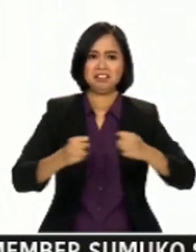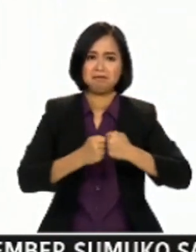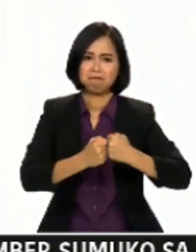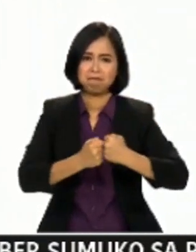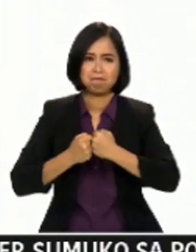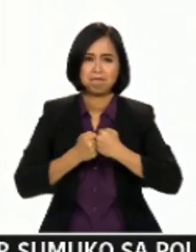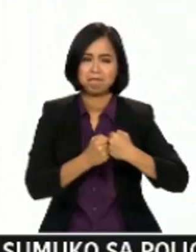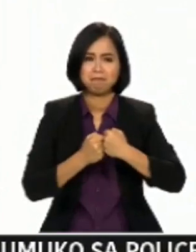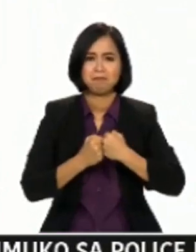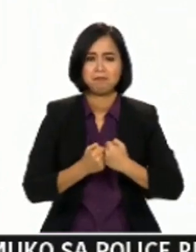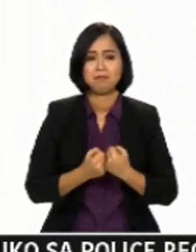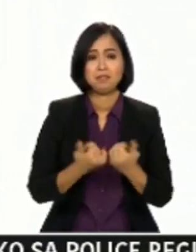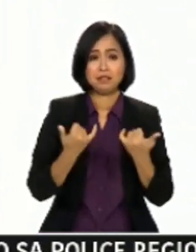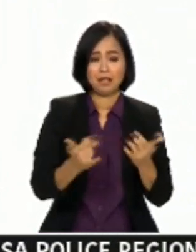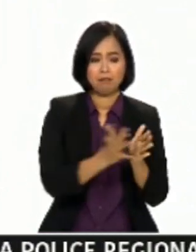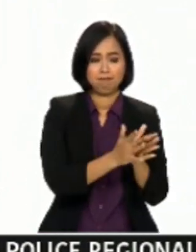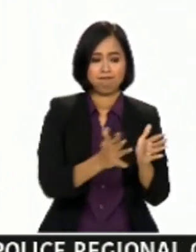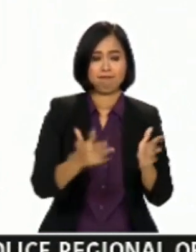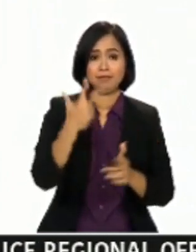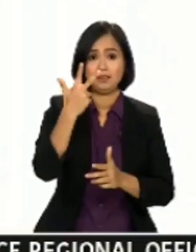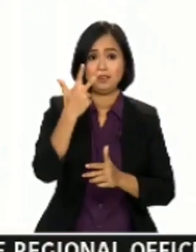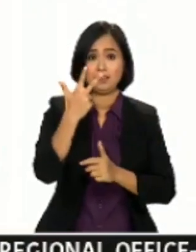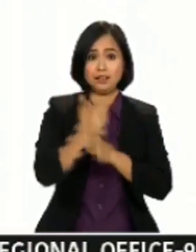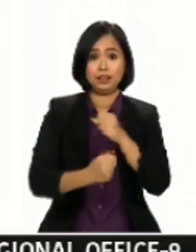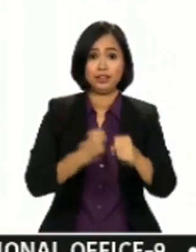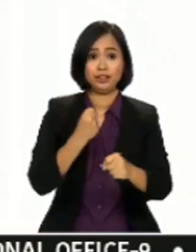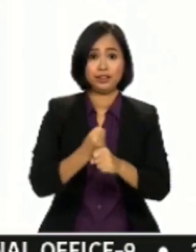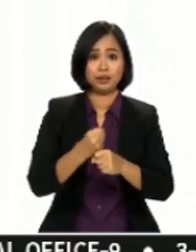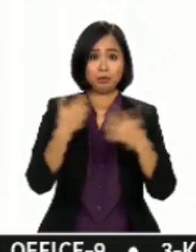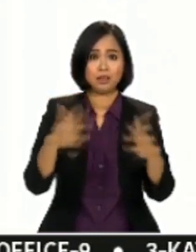been 3 years since I took my oath of office,